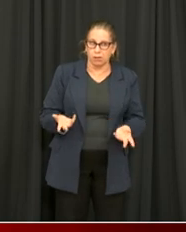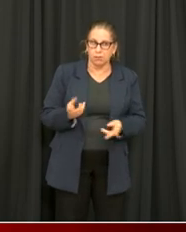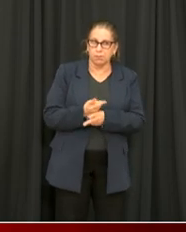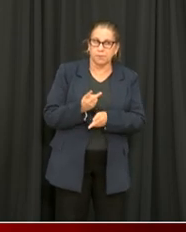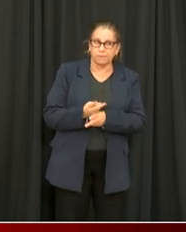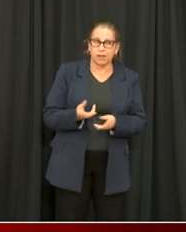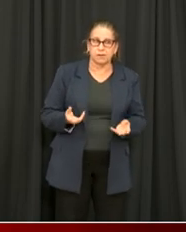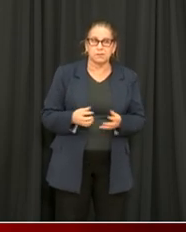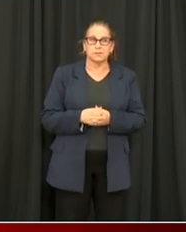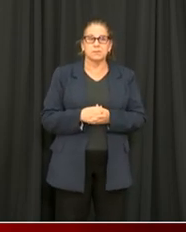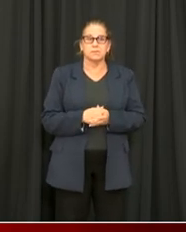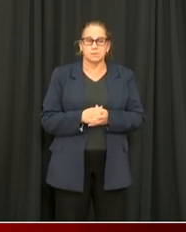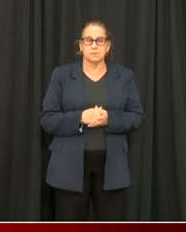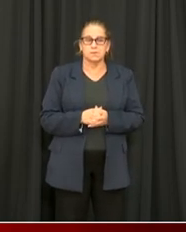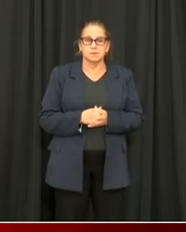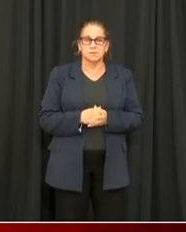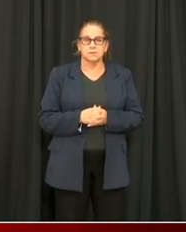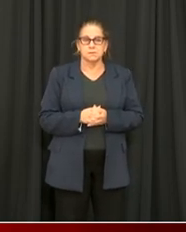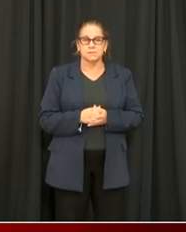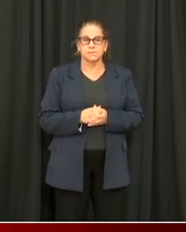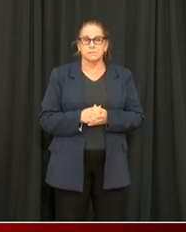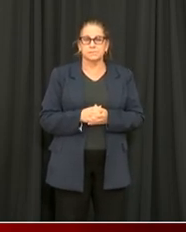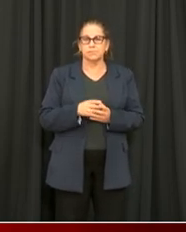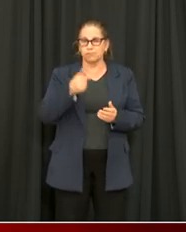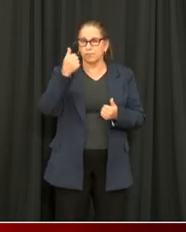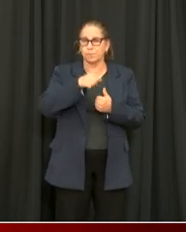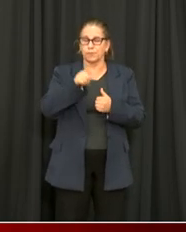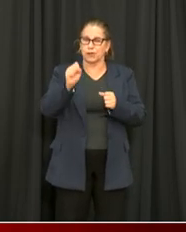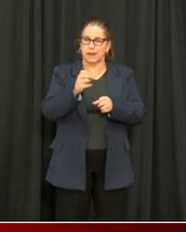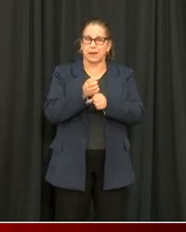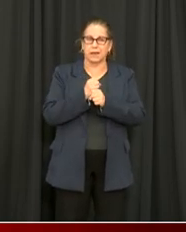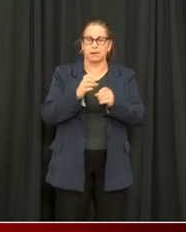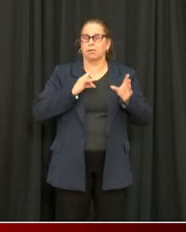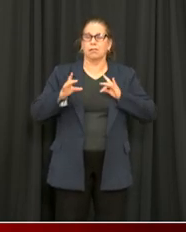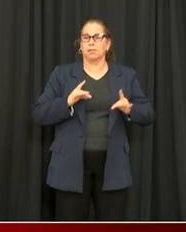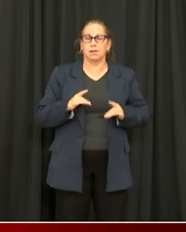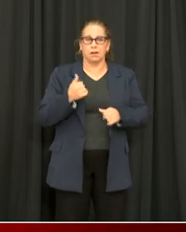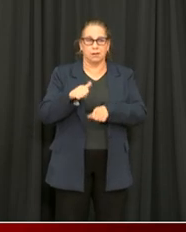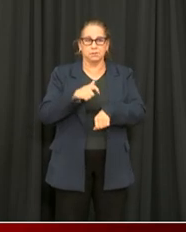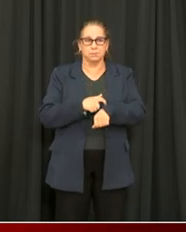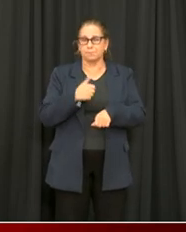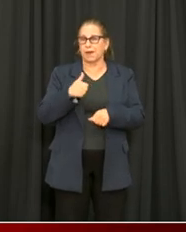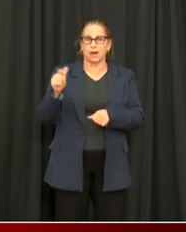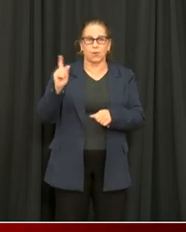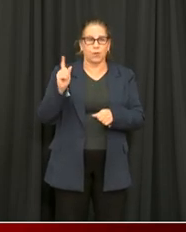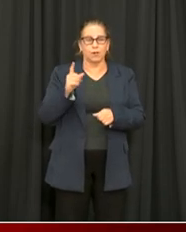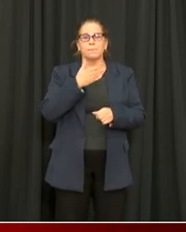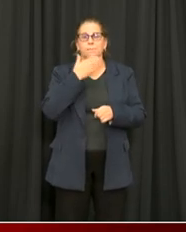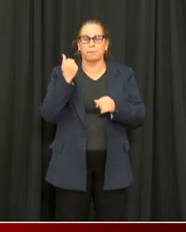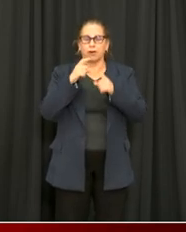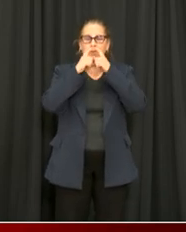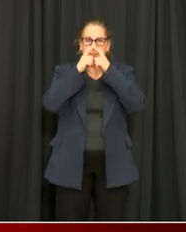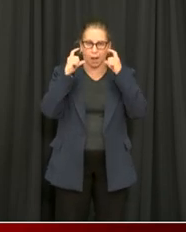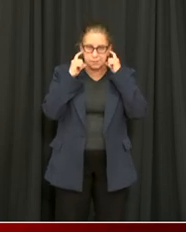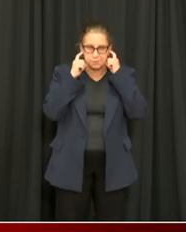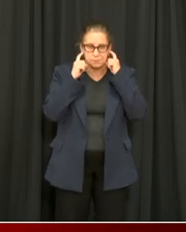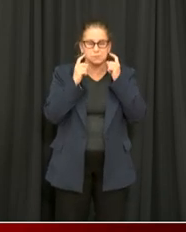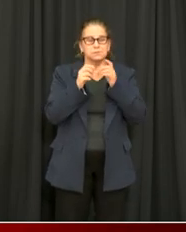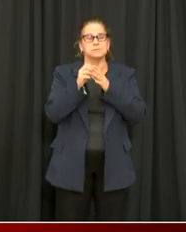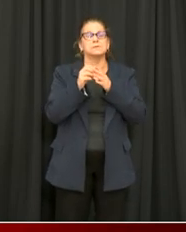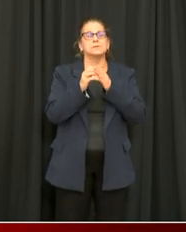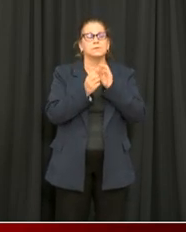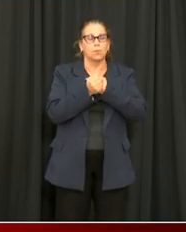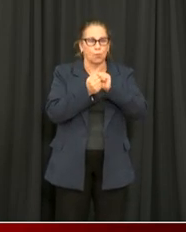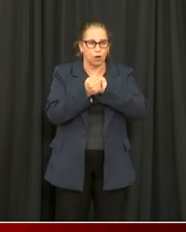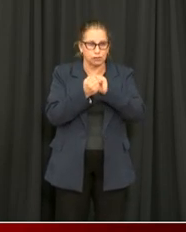you could contact it anywhere. And so wearing a mask, washing your hands frequently, not going out